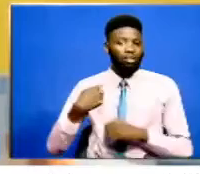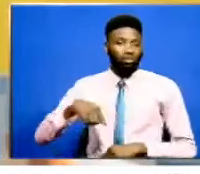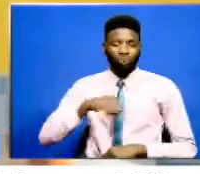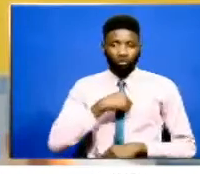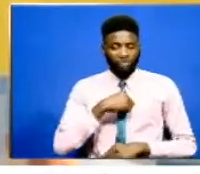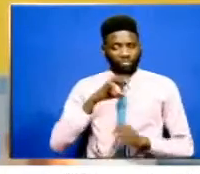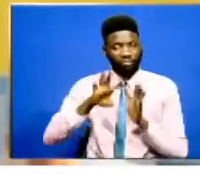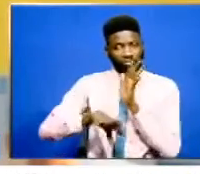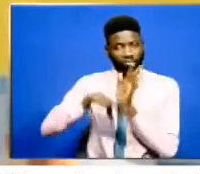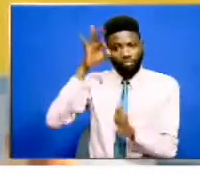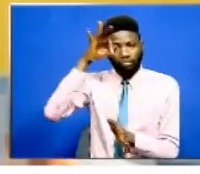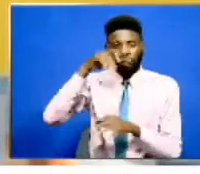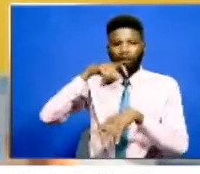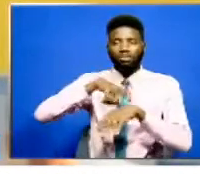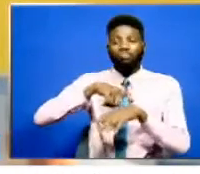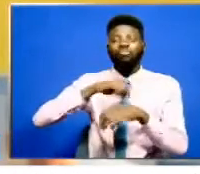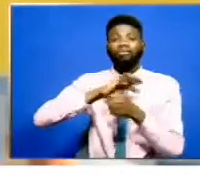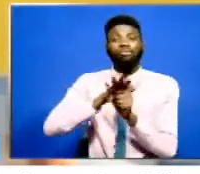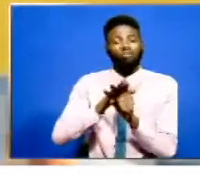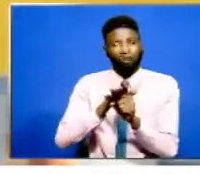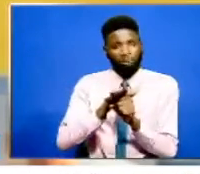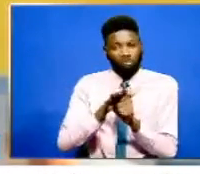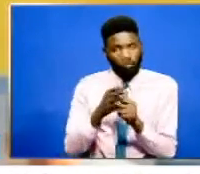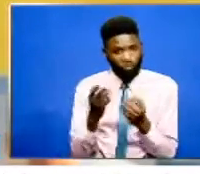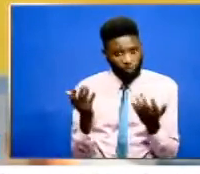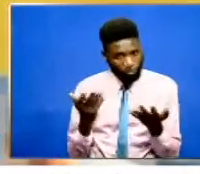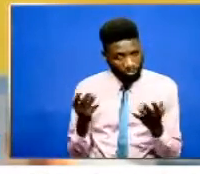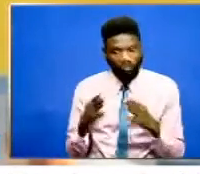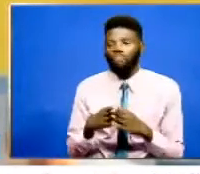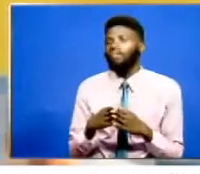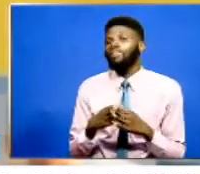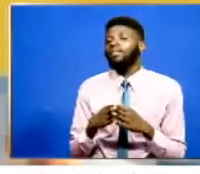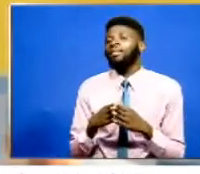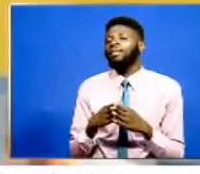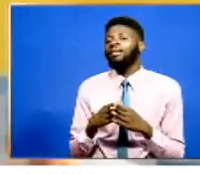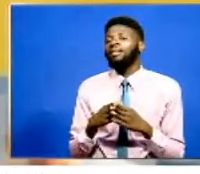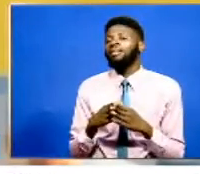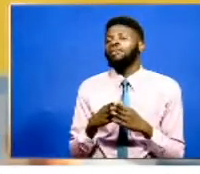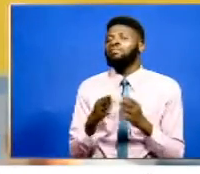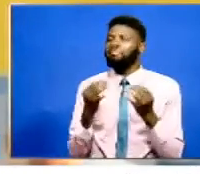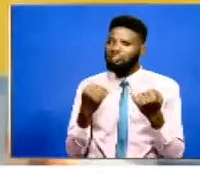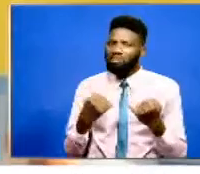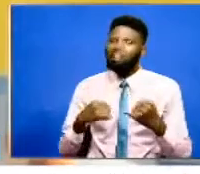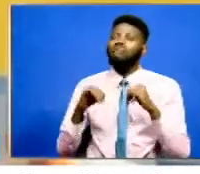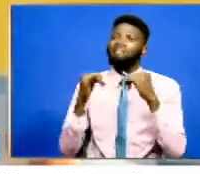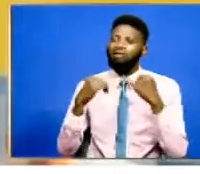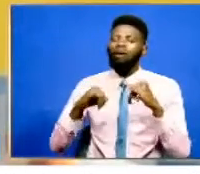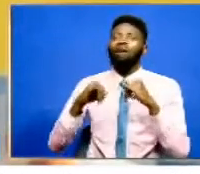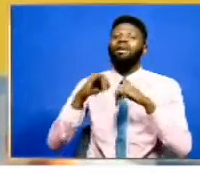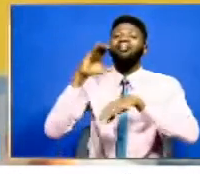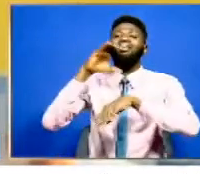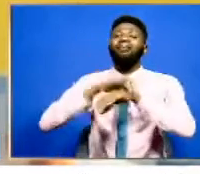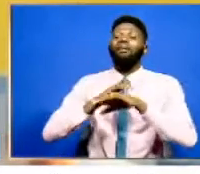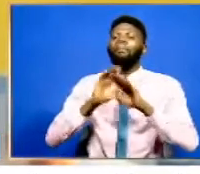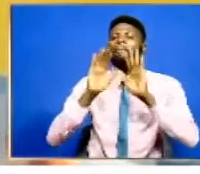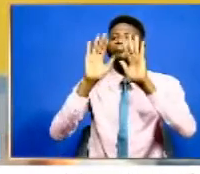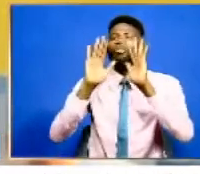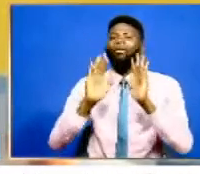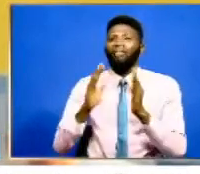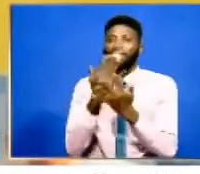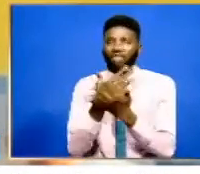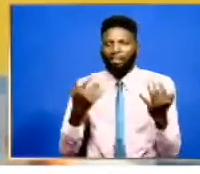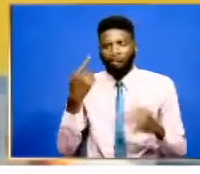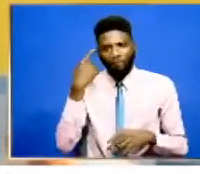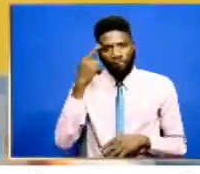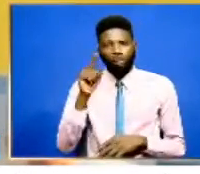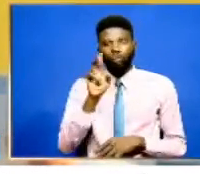pandemic has been the difficulty in securing essential health commodities,